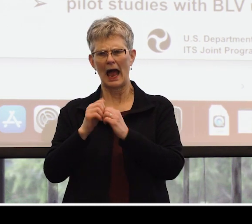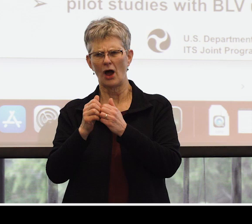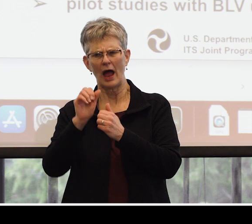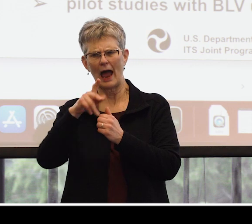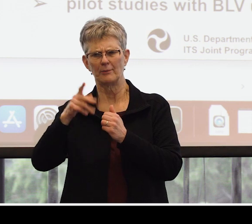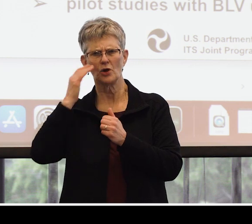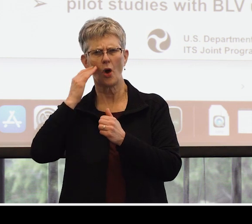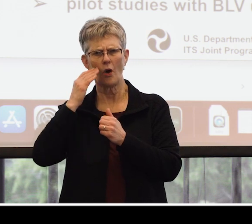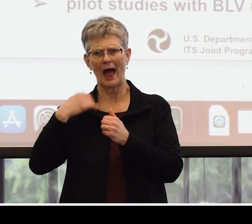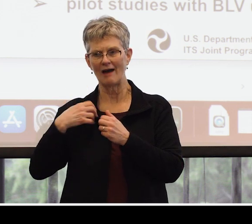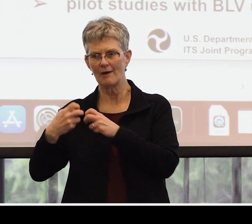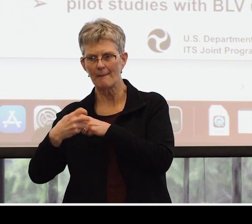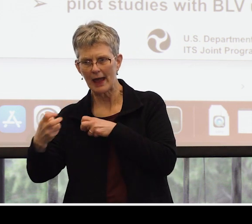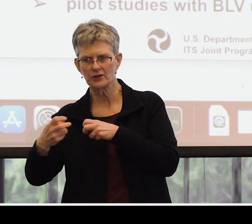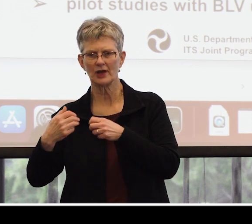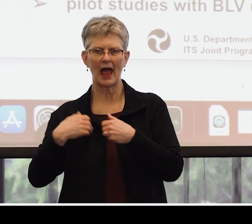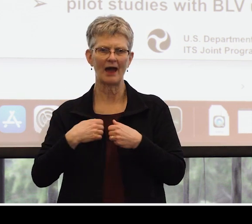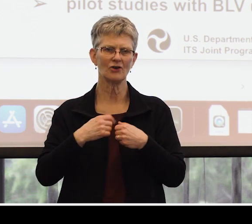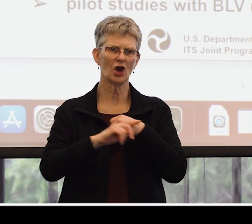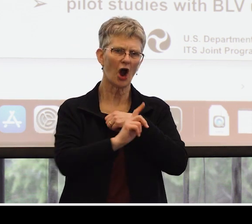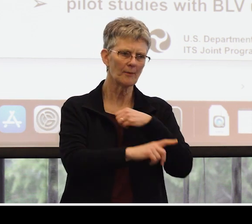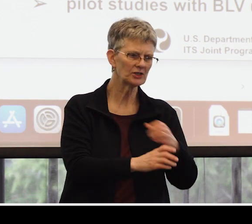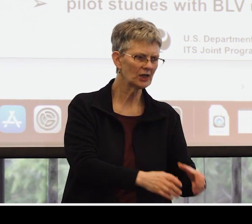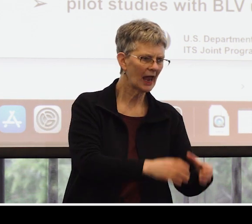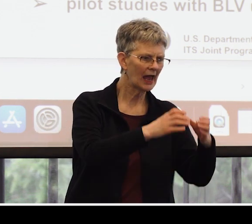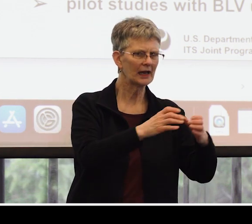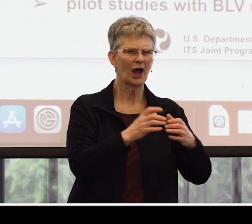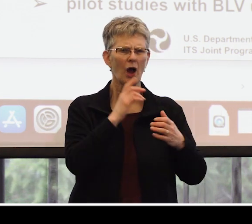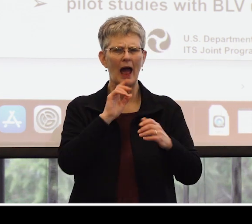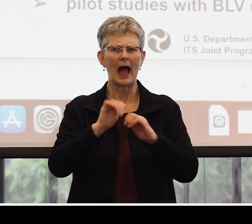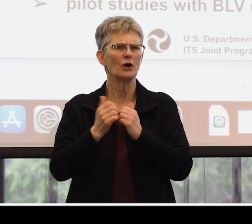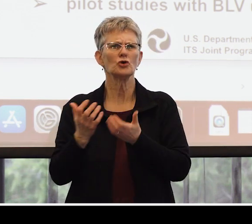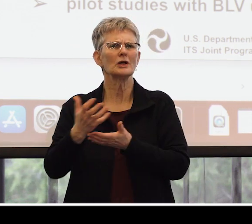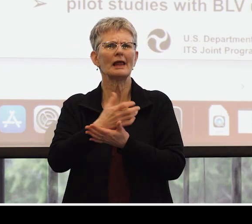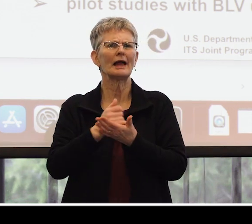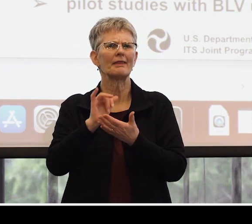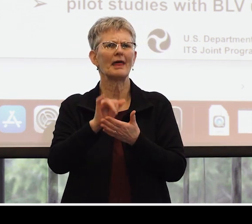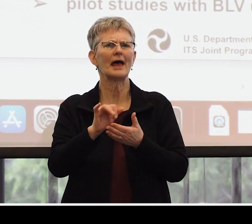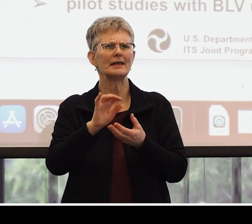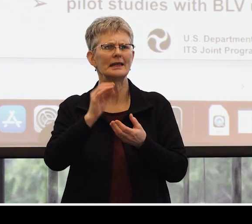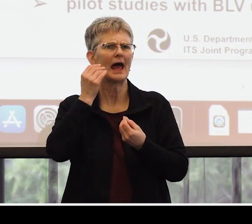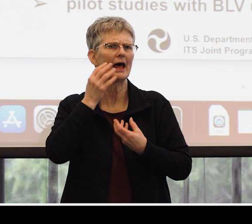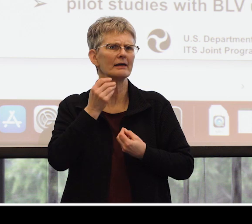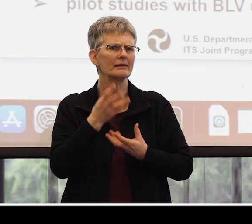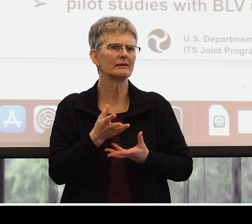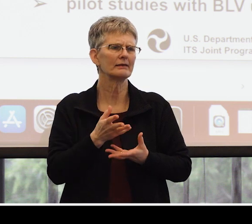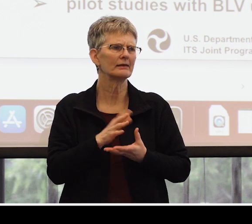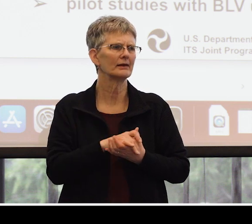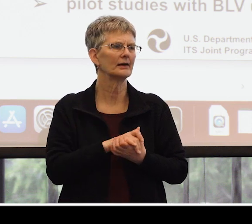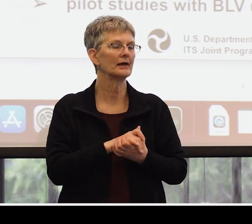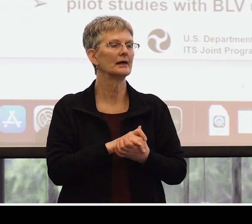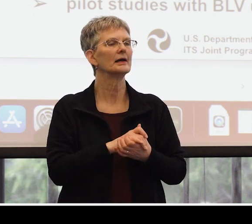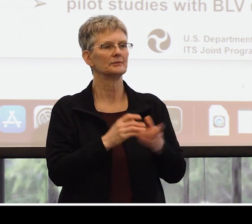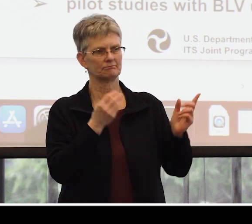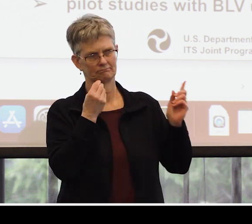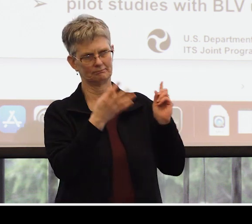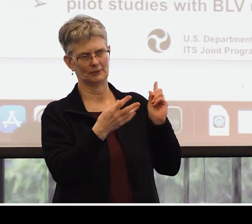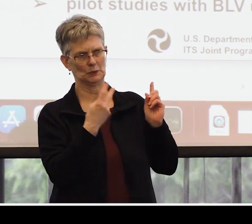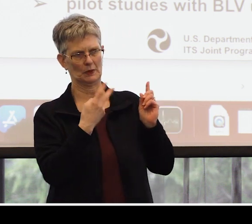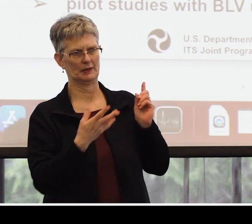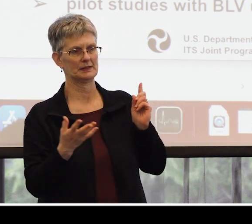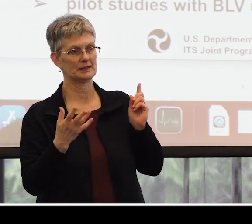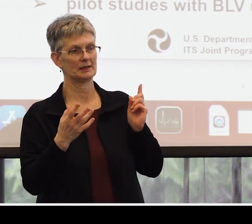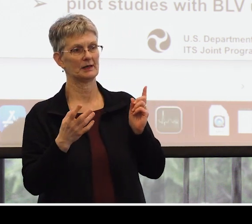great question. So we mentioned two things. One is that for the actual